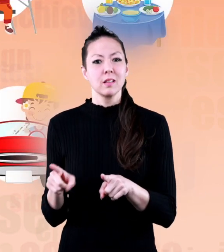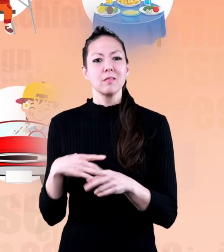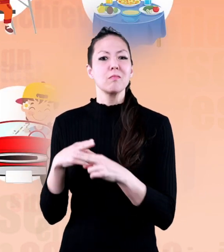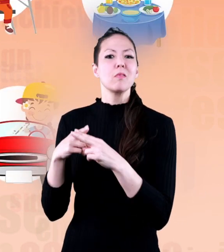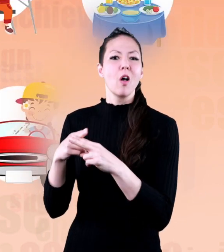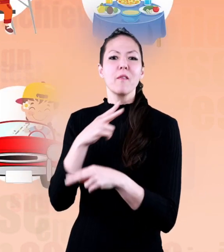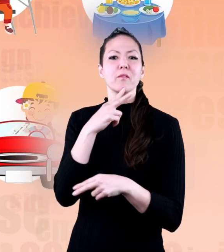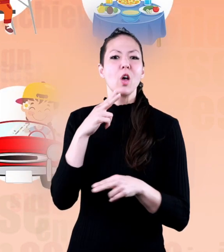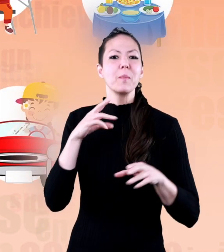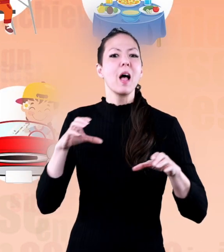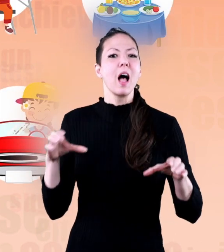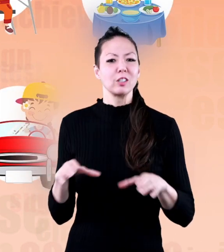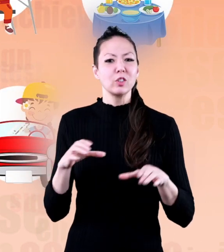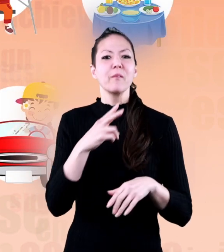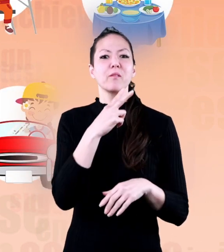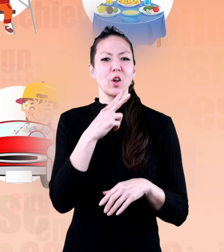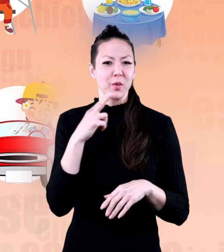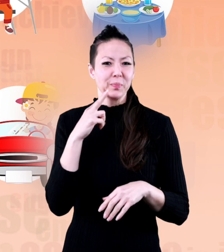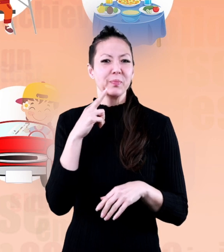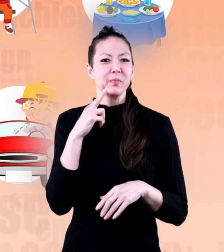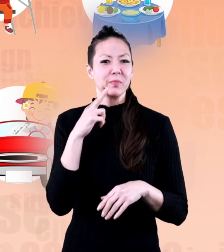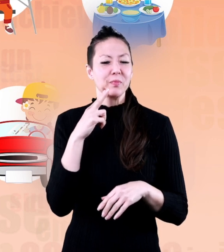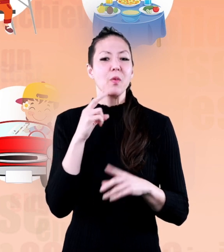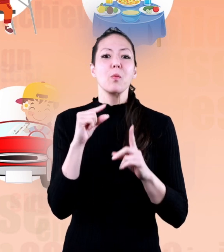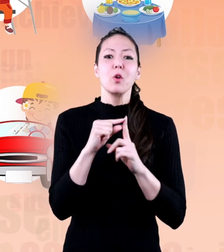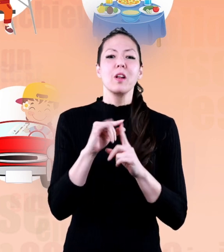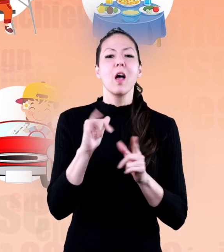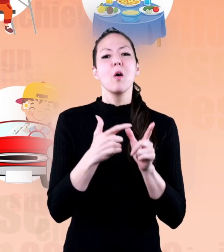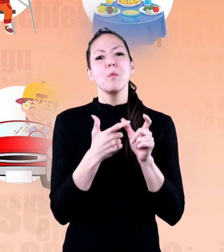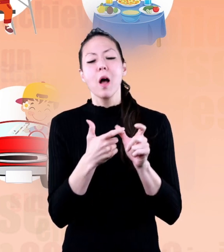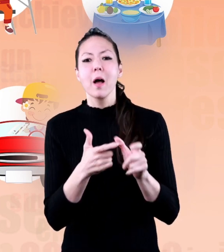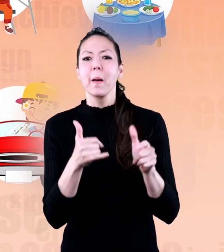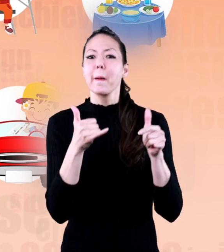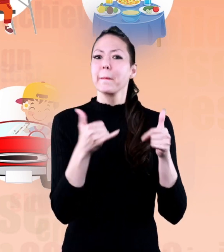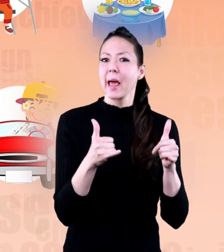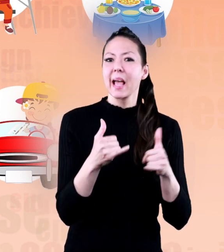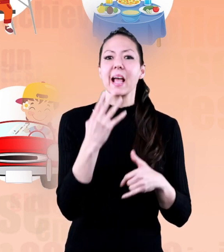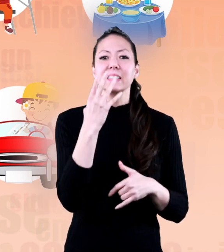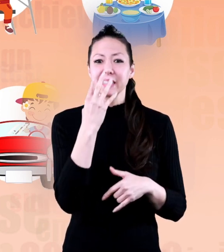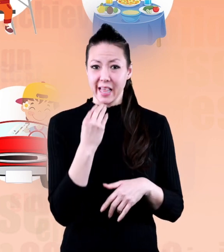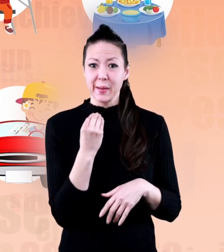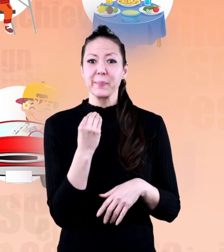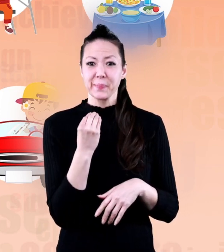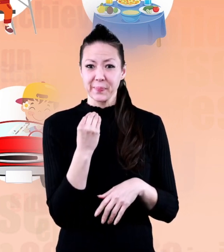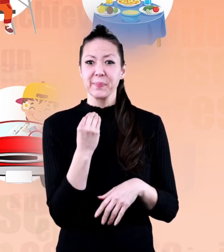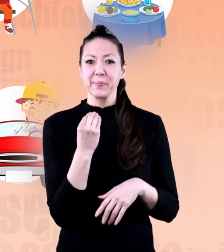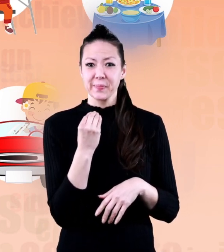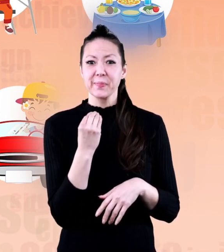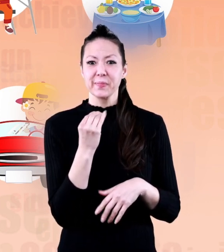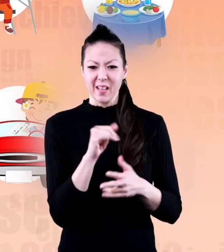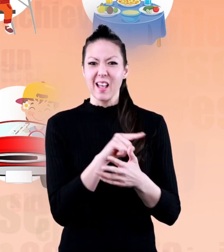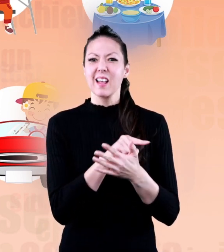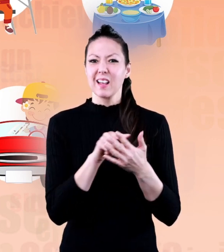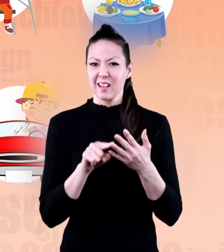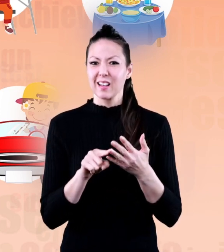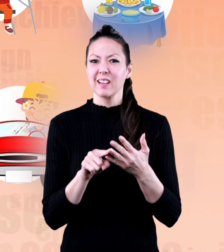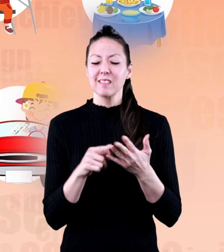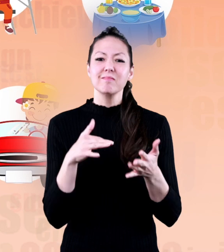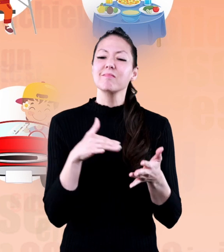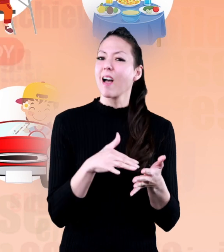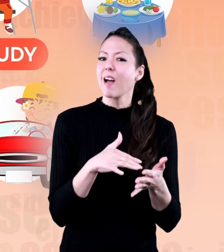we call these verbs action verbs. Words such as run, play,